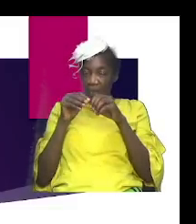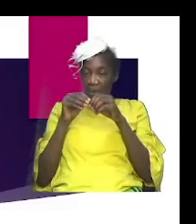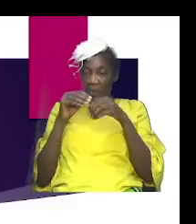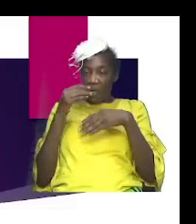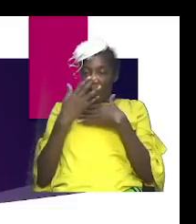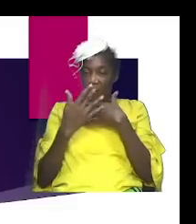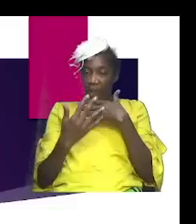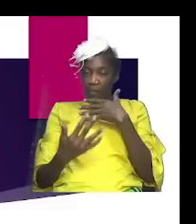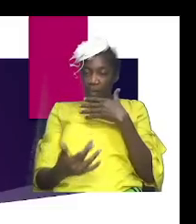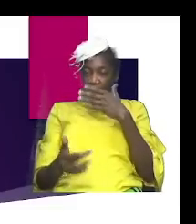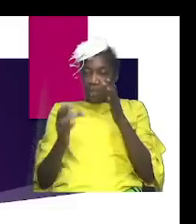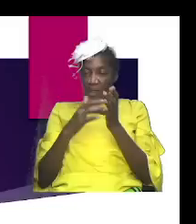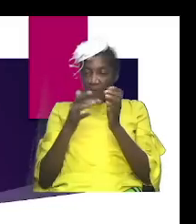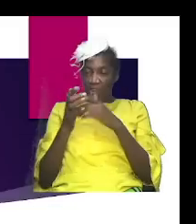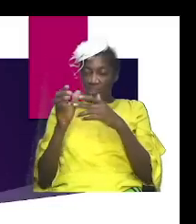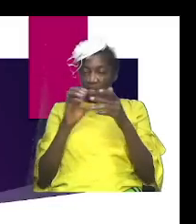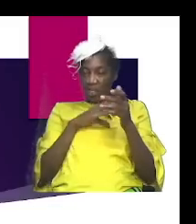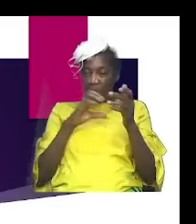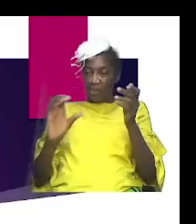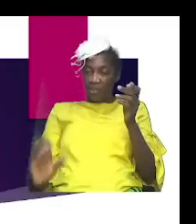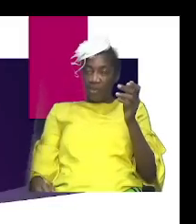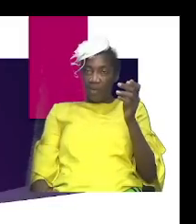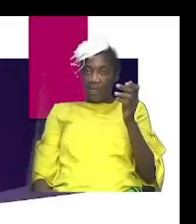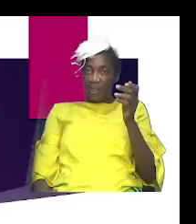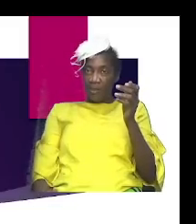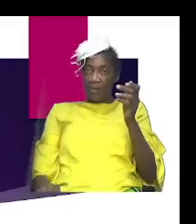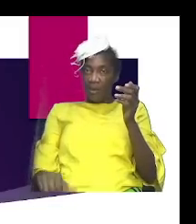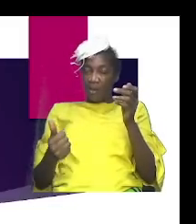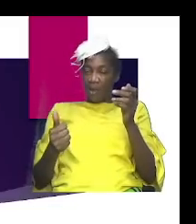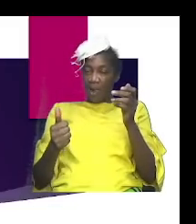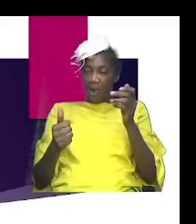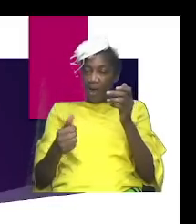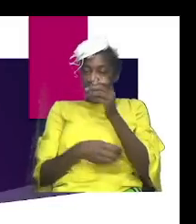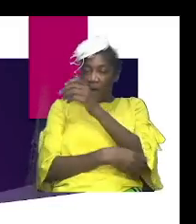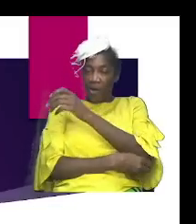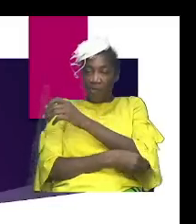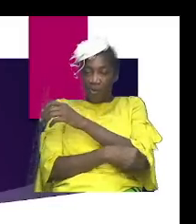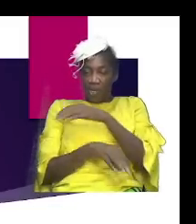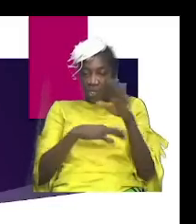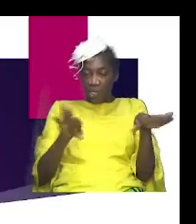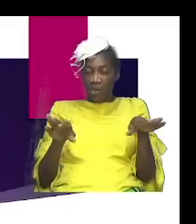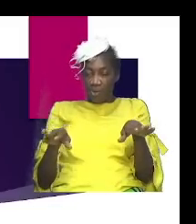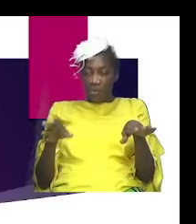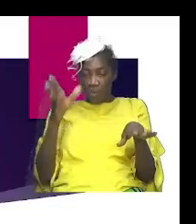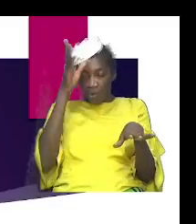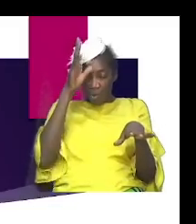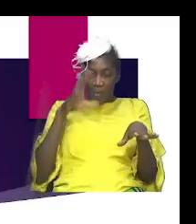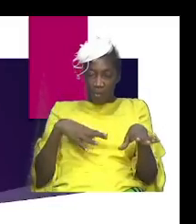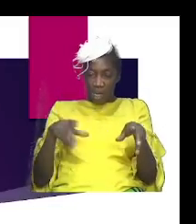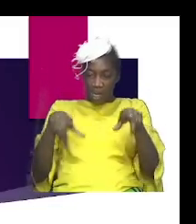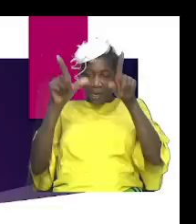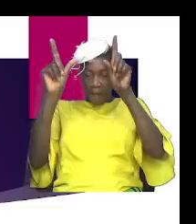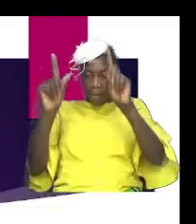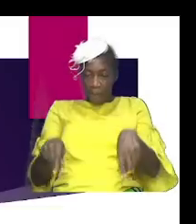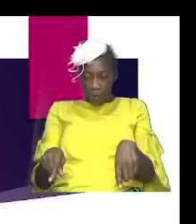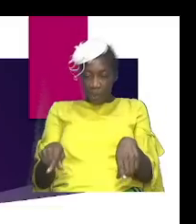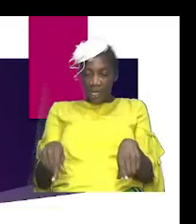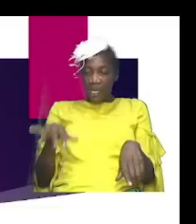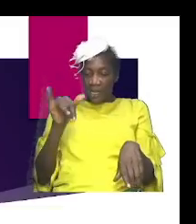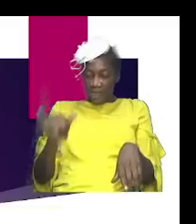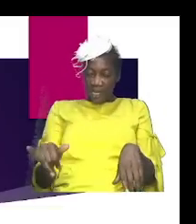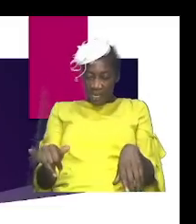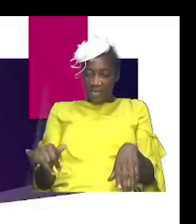of Jesus Christ, so that the foundation, other foundation, can no man lay than that which is already laid, which